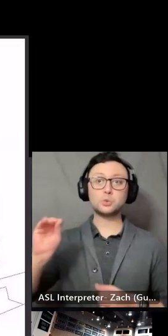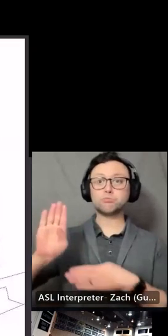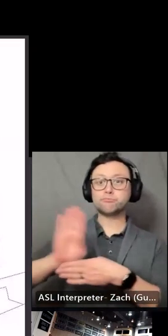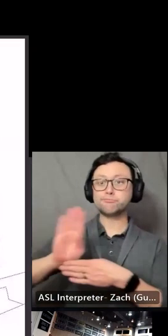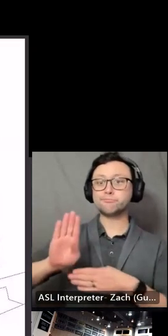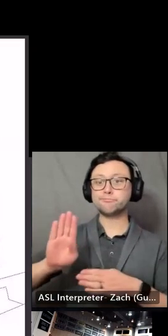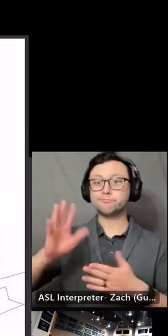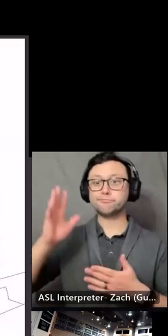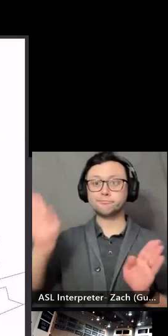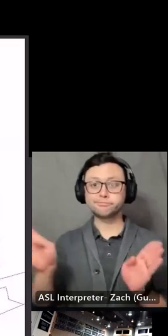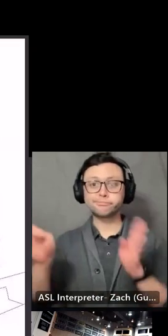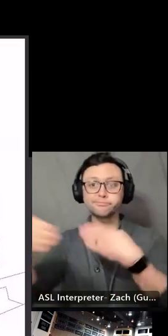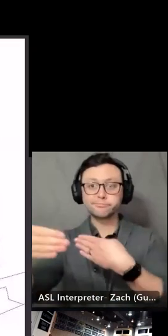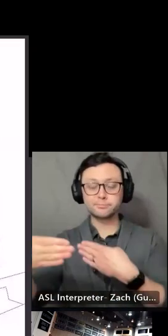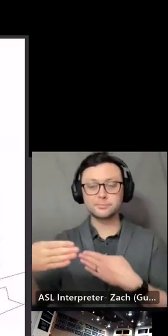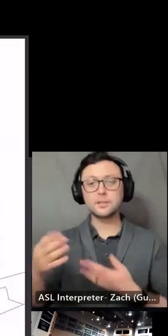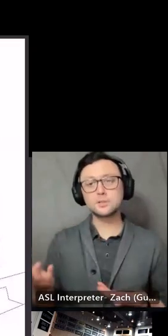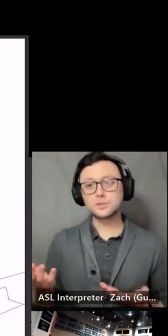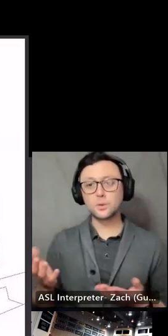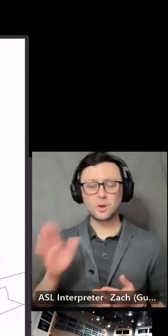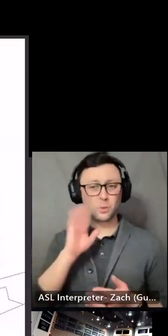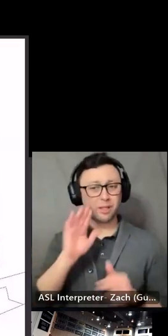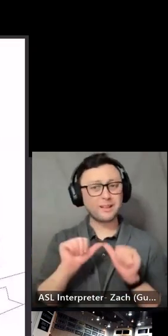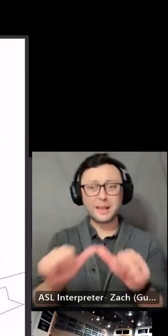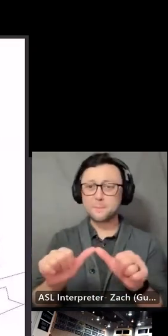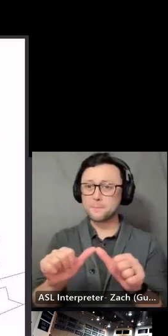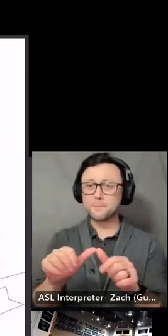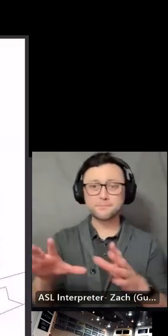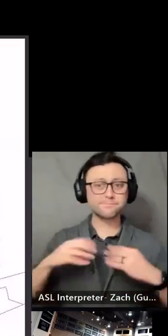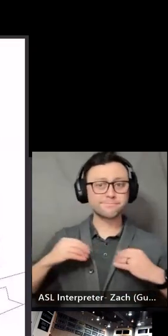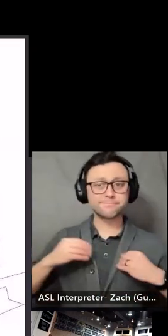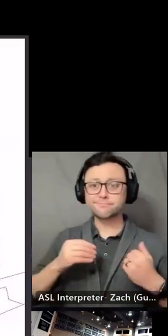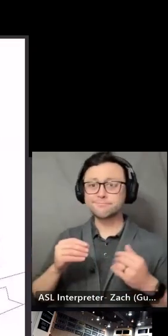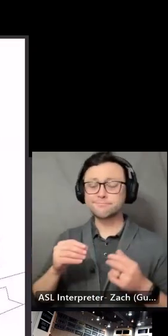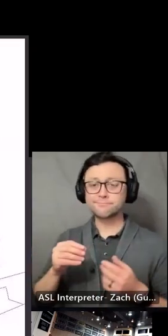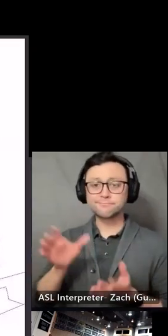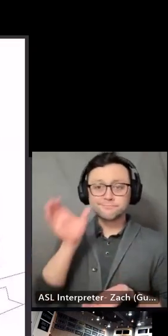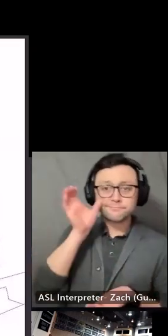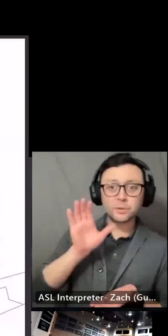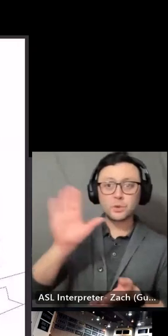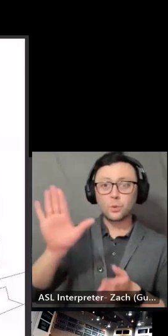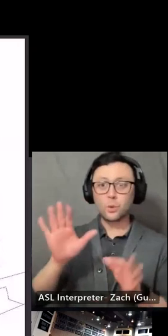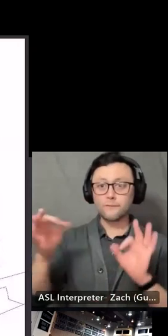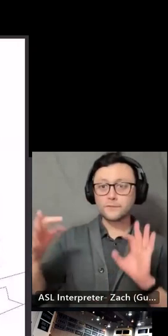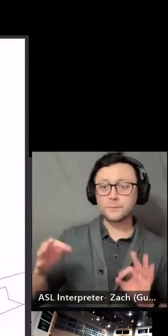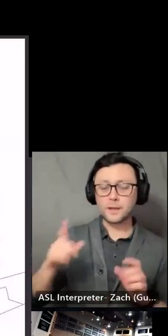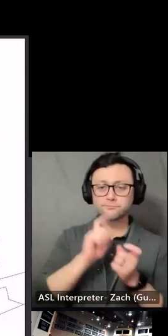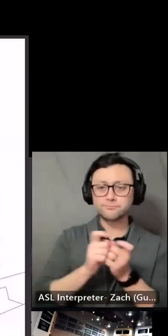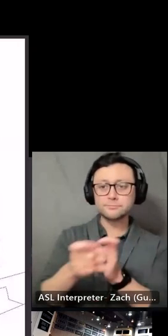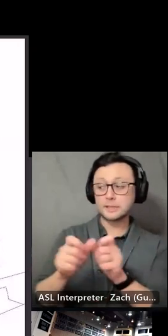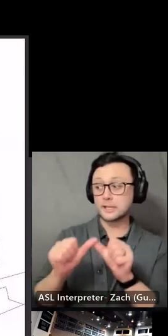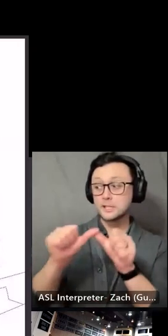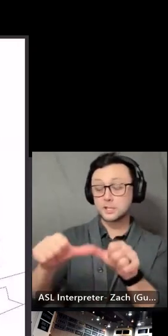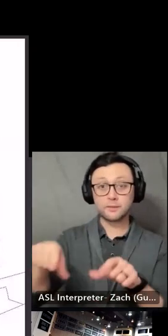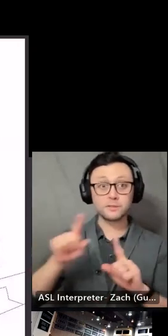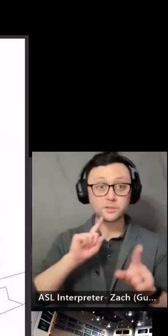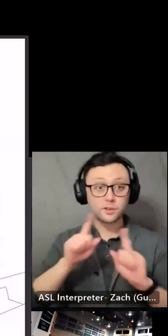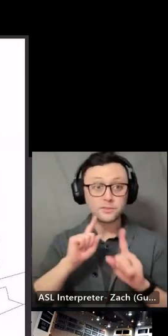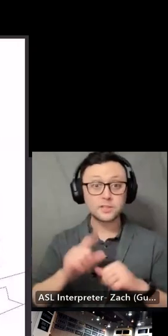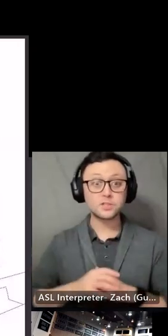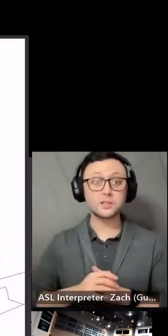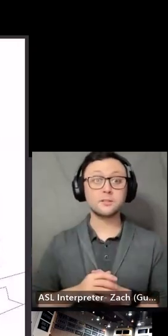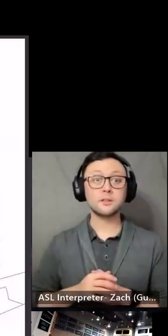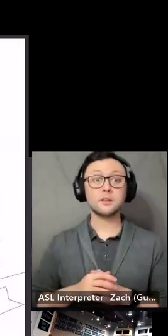working. We'll keep doing that. So I think look forward to continuing the conversation coming out to the